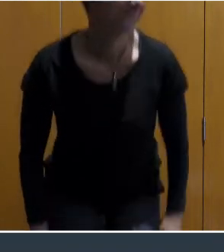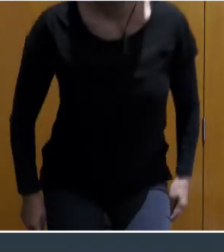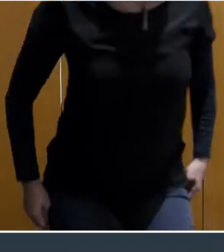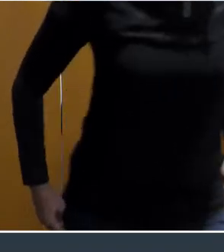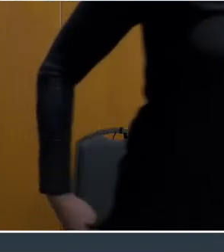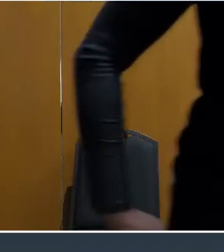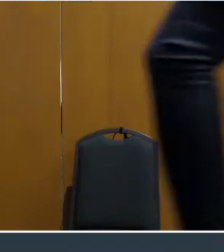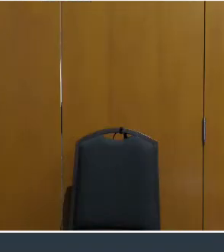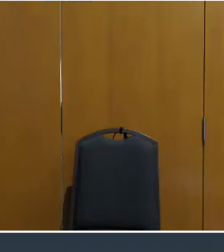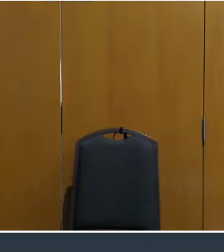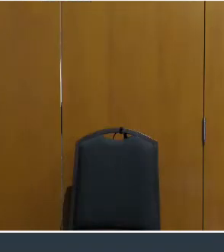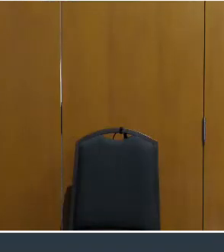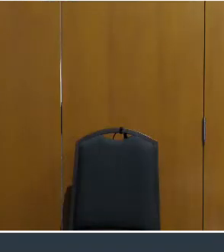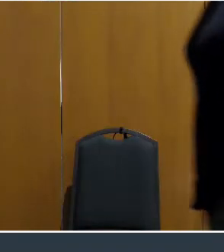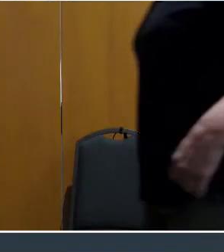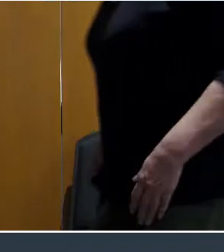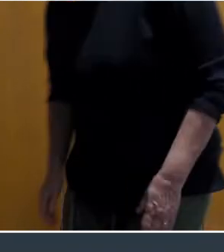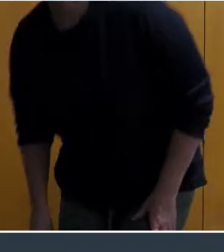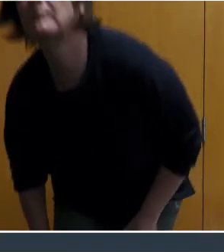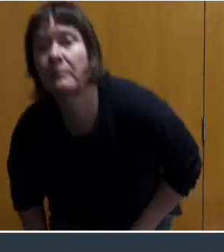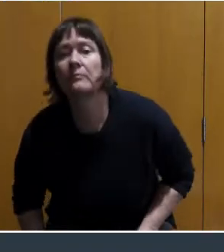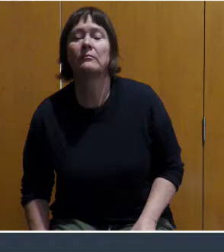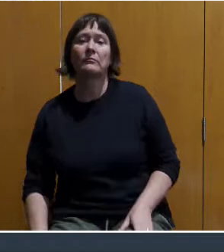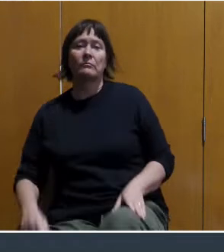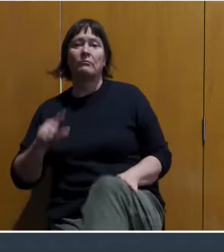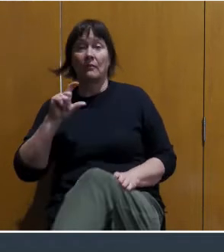And I'd like to invite Christine Scott up to present, please.